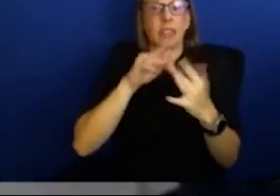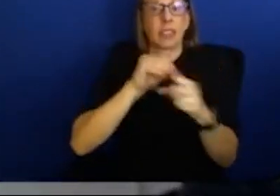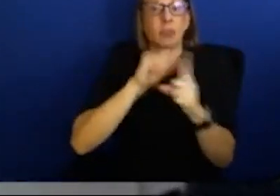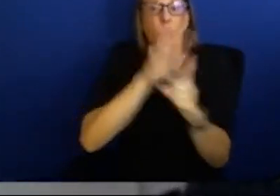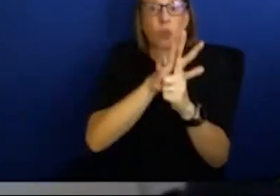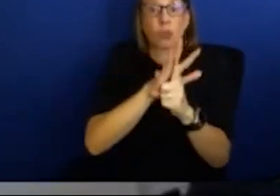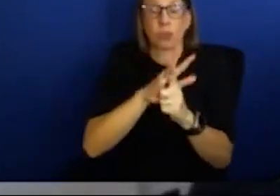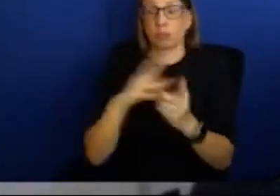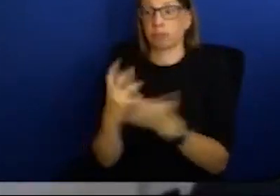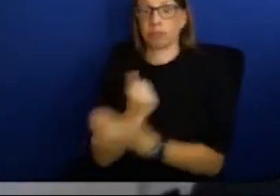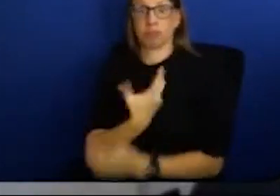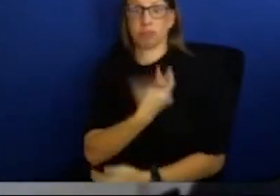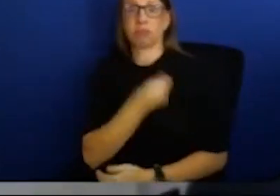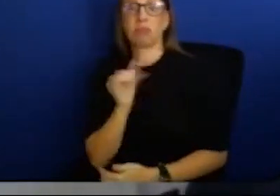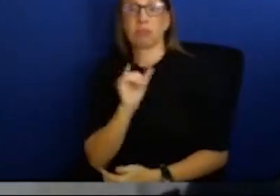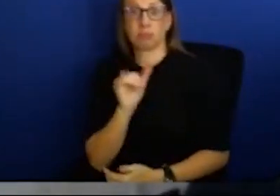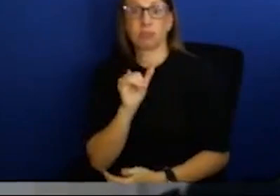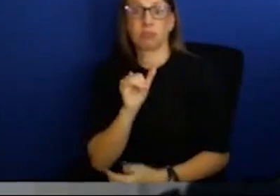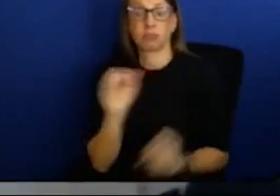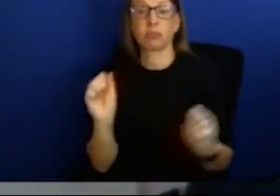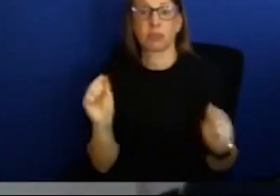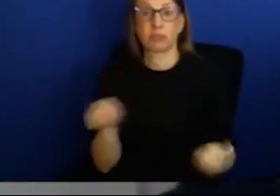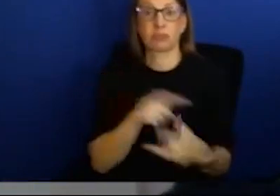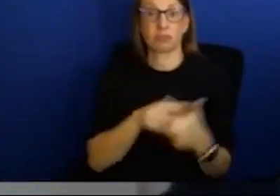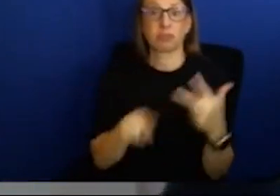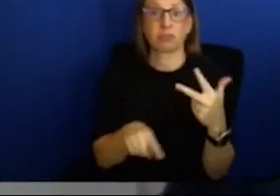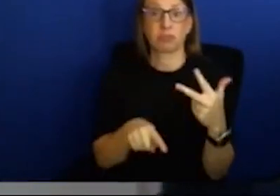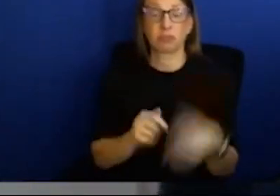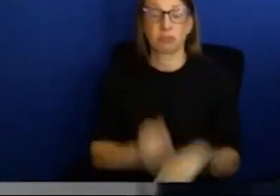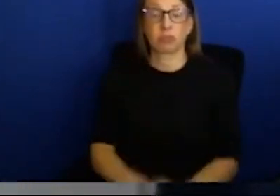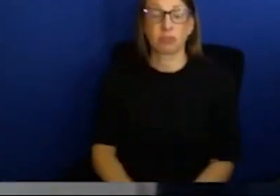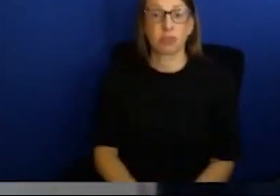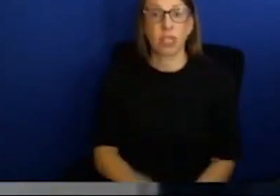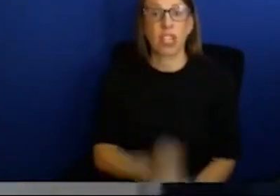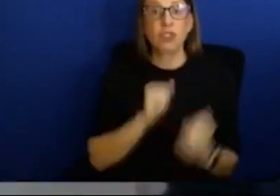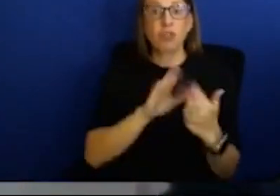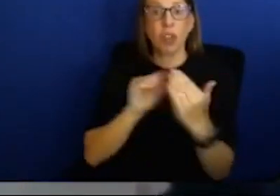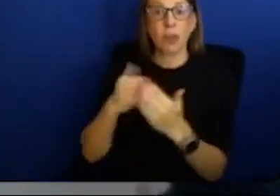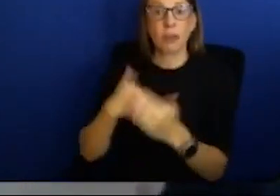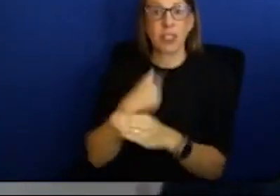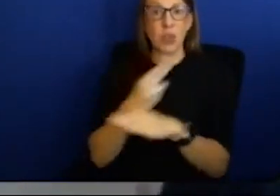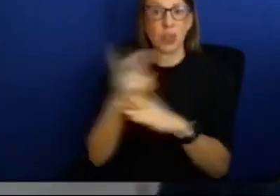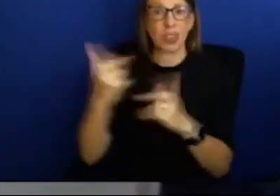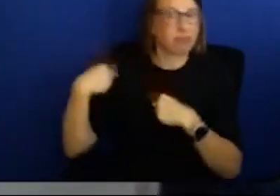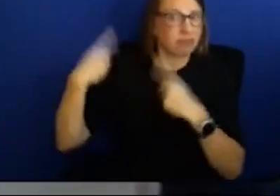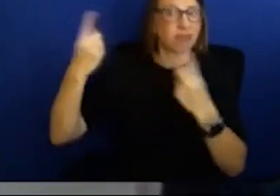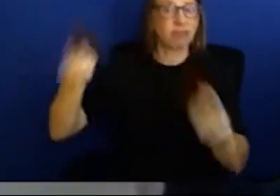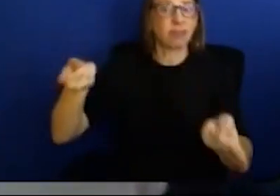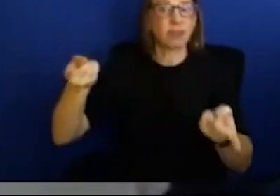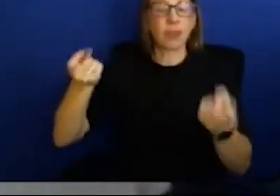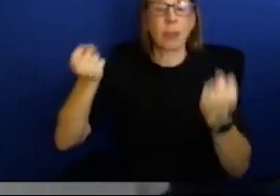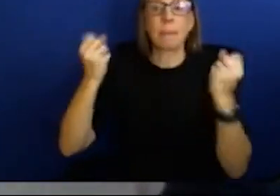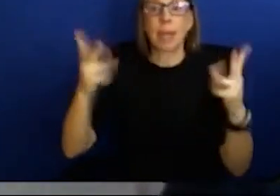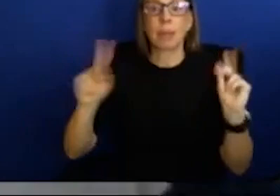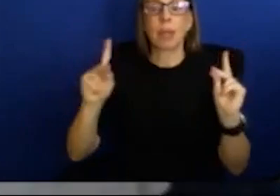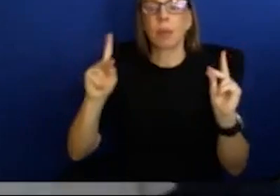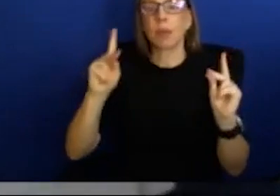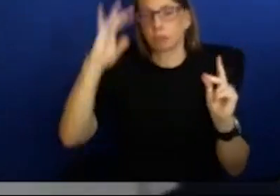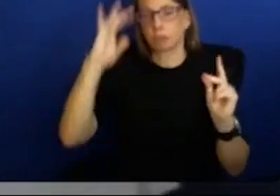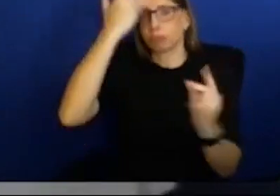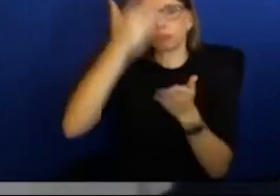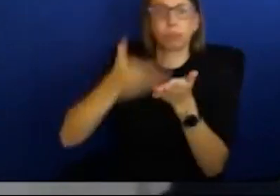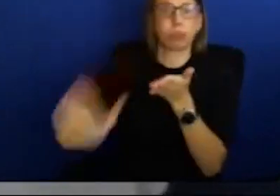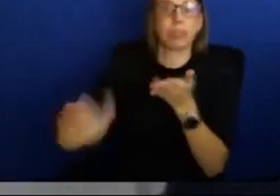that we can do. And really, it's just, the strategies that we've been using this whole time, and a lot of people are tired of doing, they